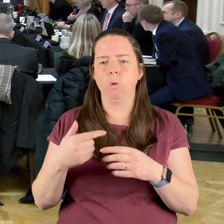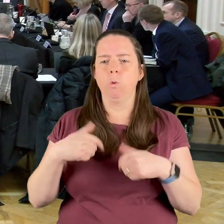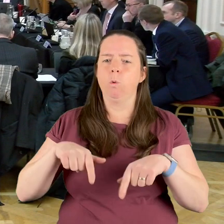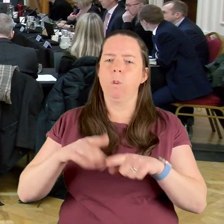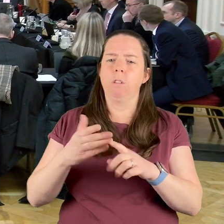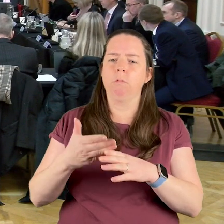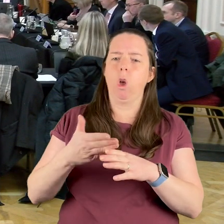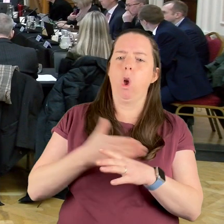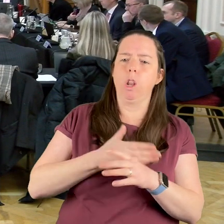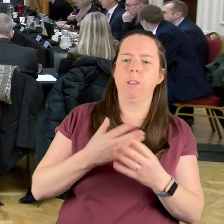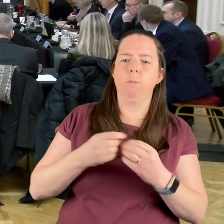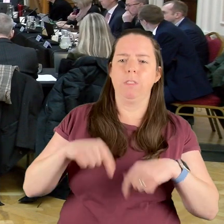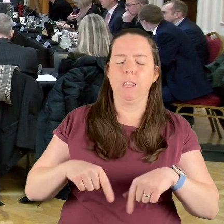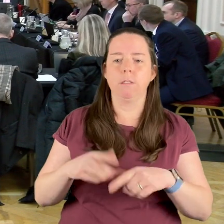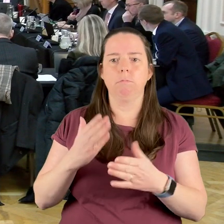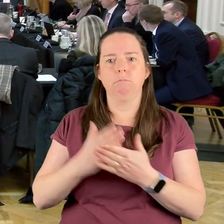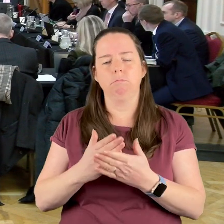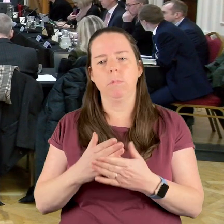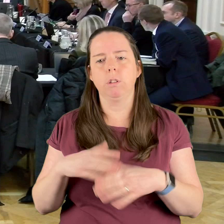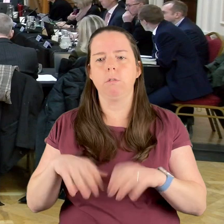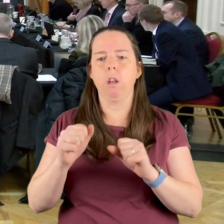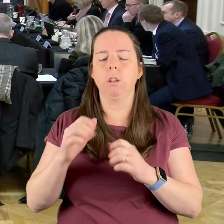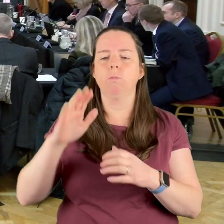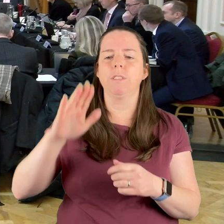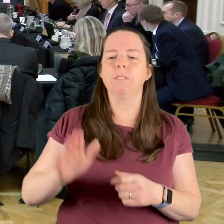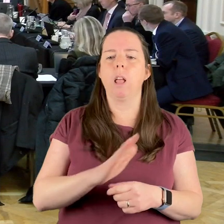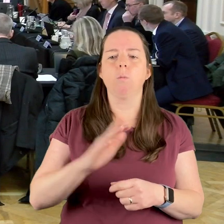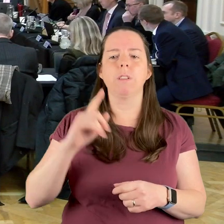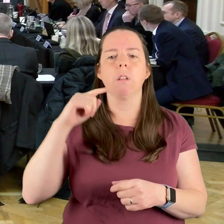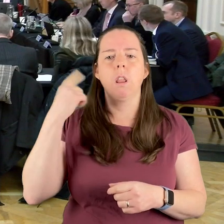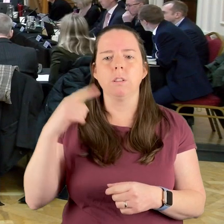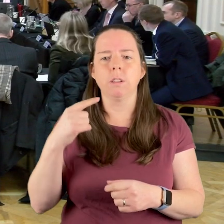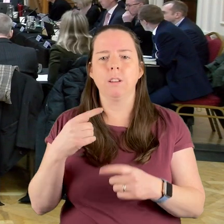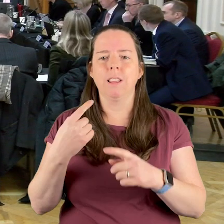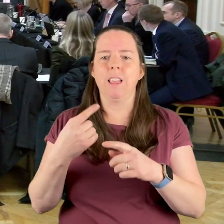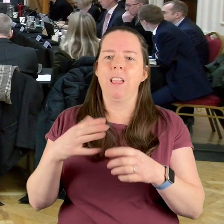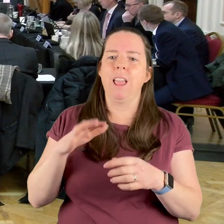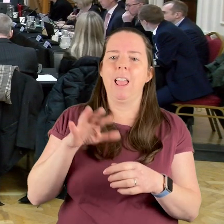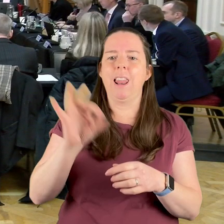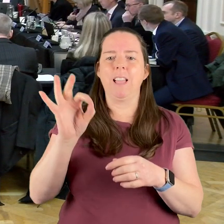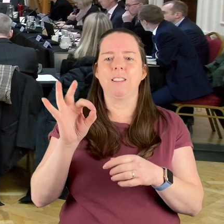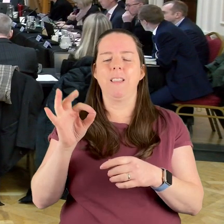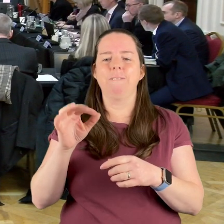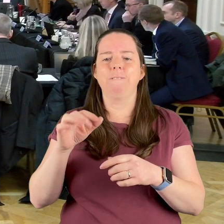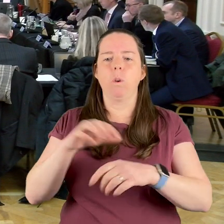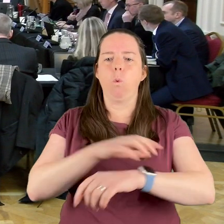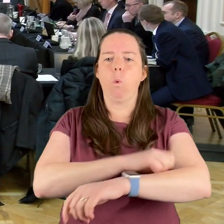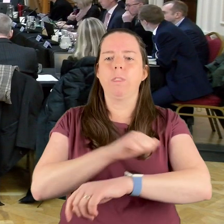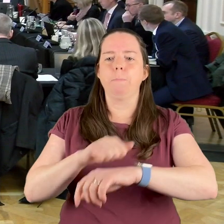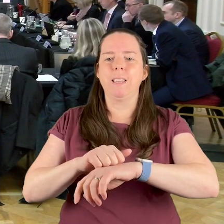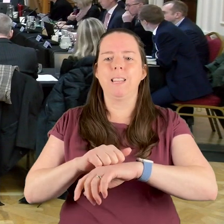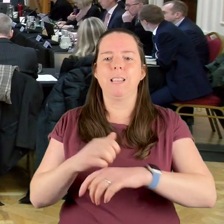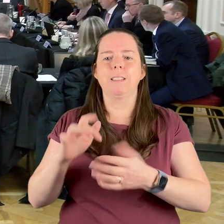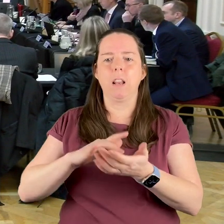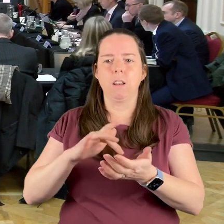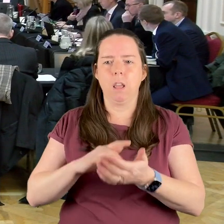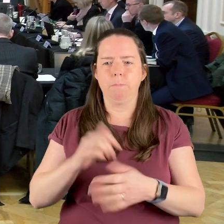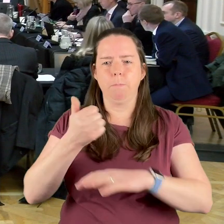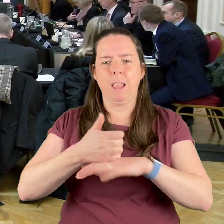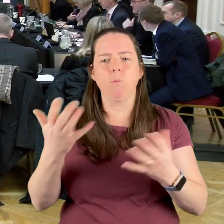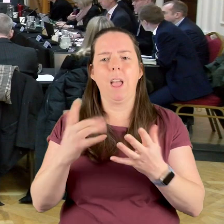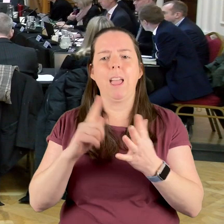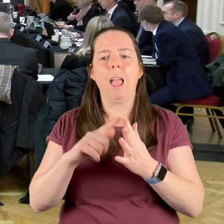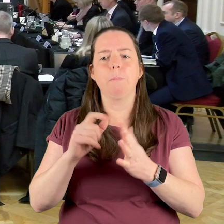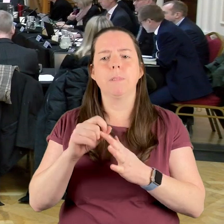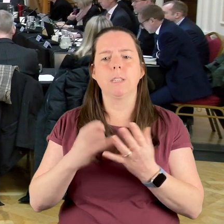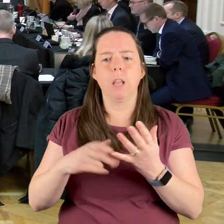ago, so we're quite early with this. And initially started with the South West London Elective Orthopaedic Centre,